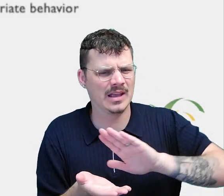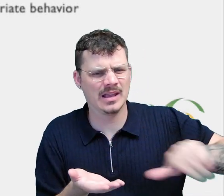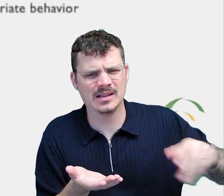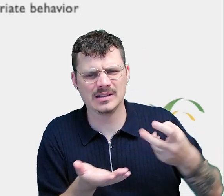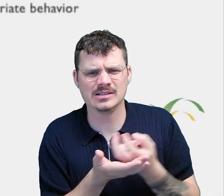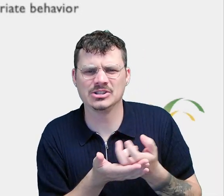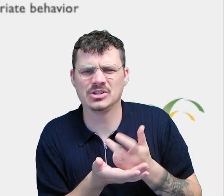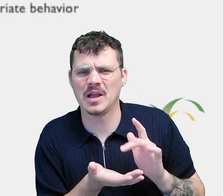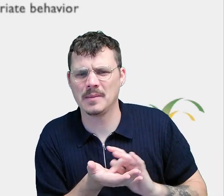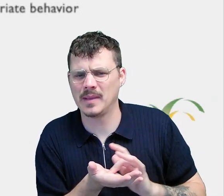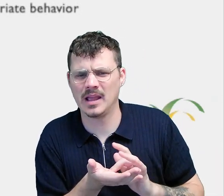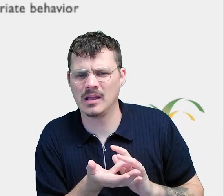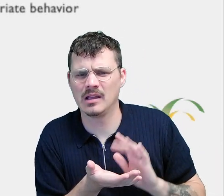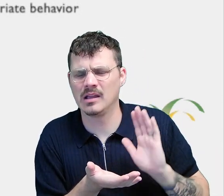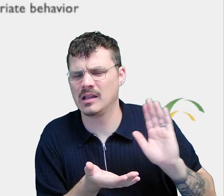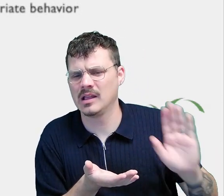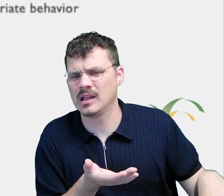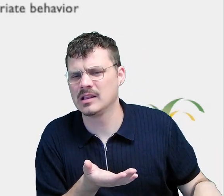seizure medicine and